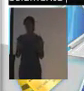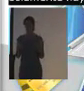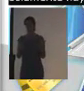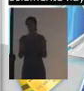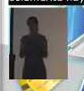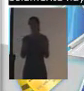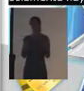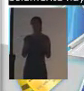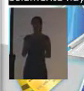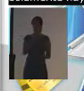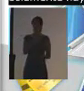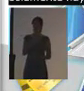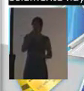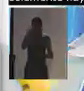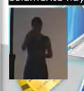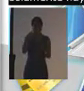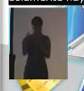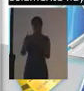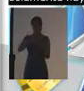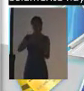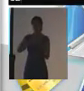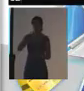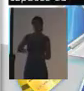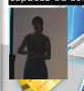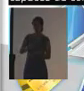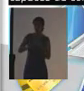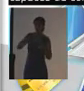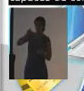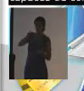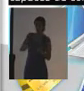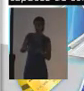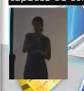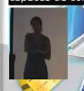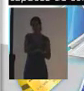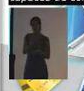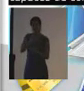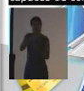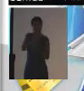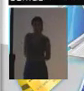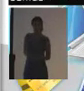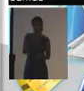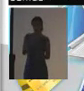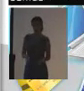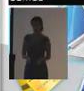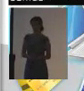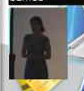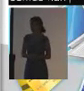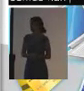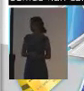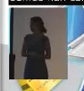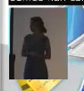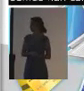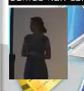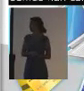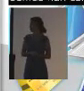6. In principle there's only 6 out of 20 that were able to take a step. All the others fell